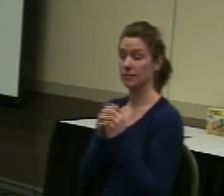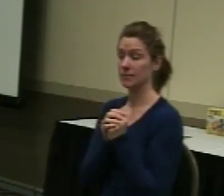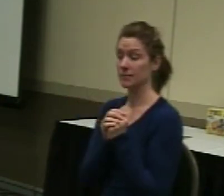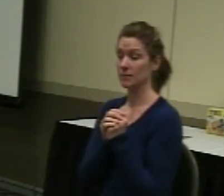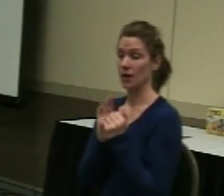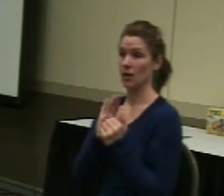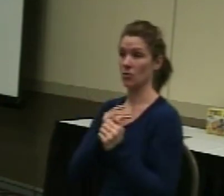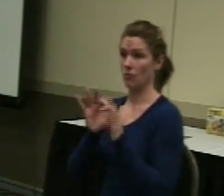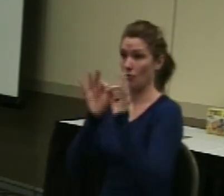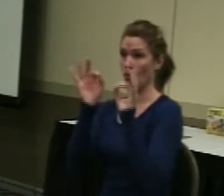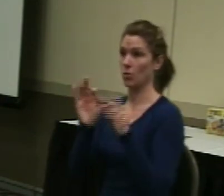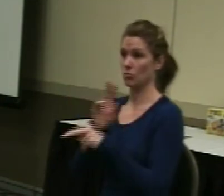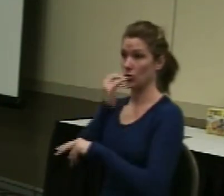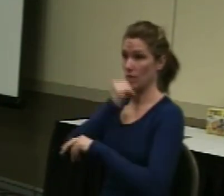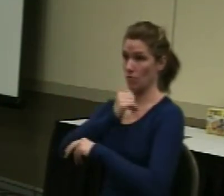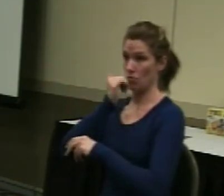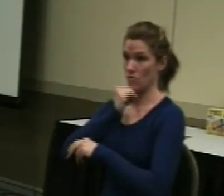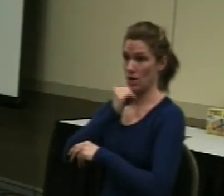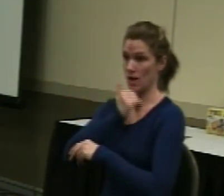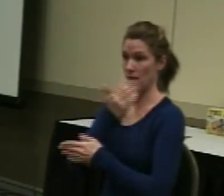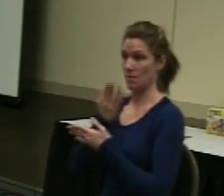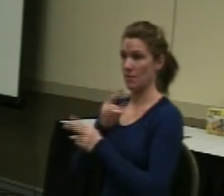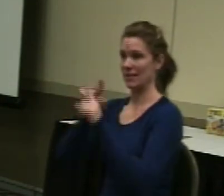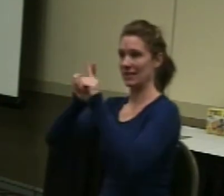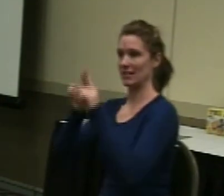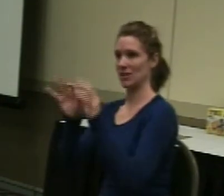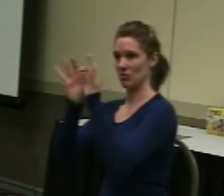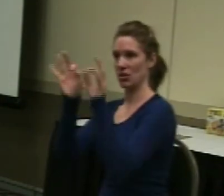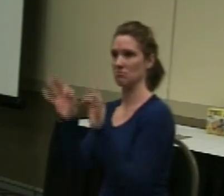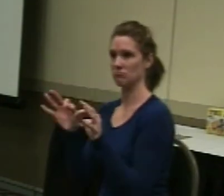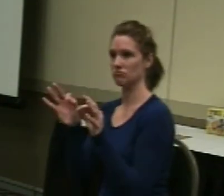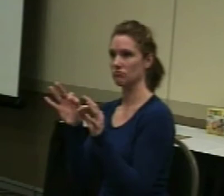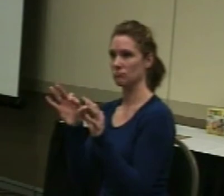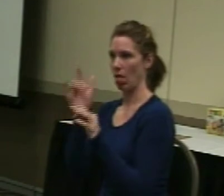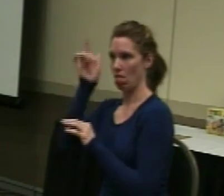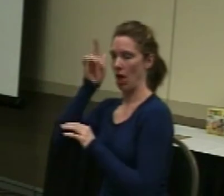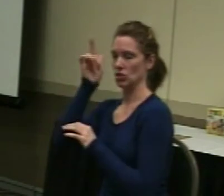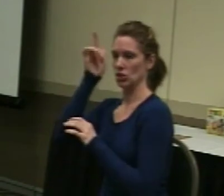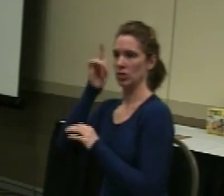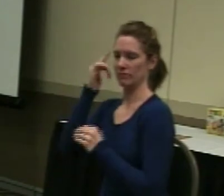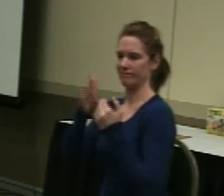So sometimes then you might wind up tailoring the forms for a little easier use,